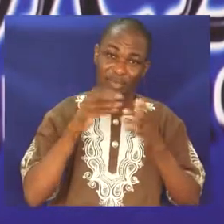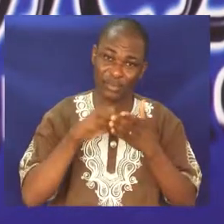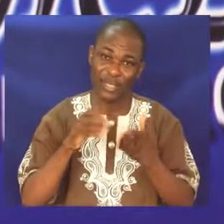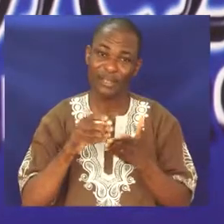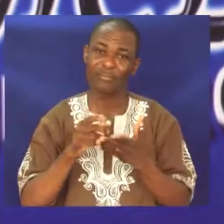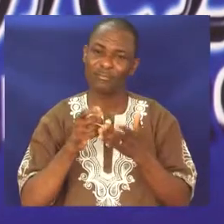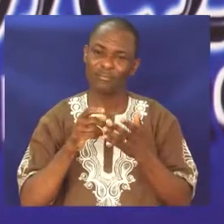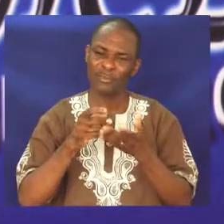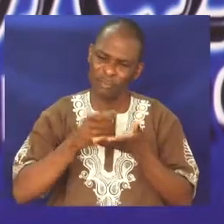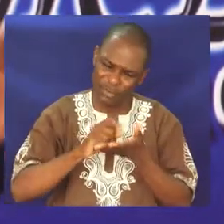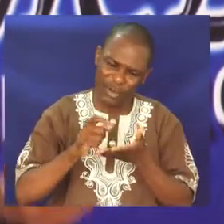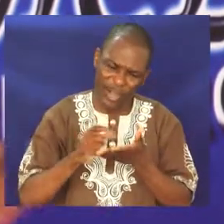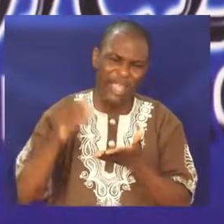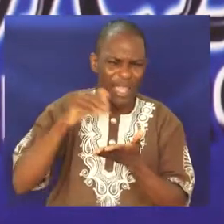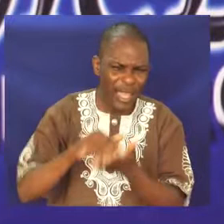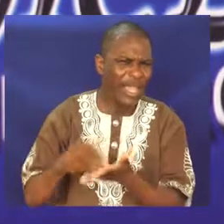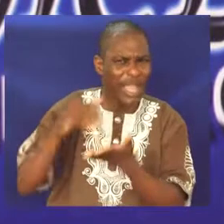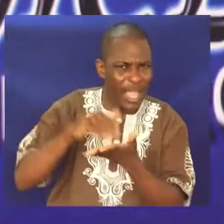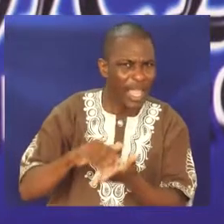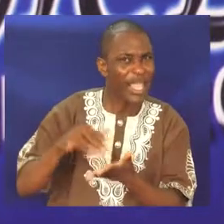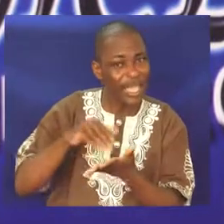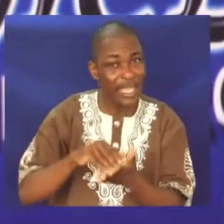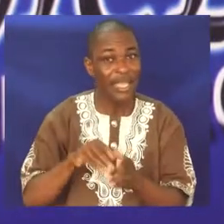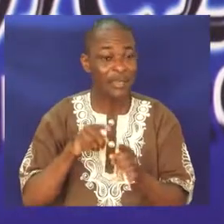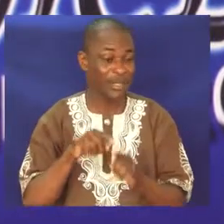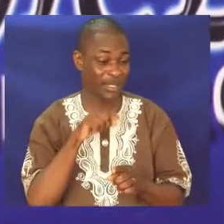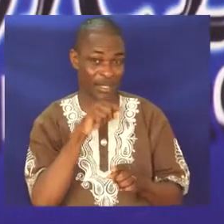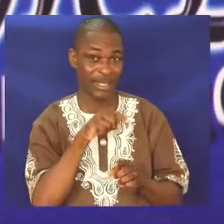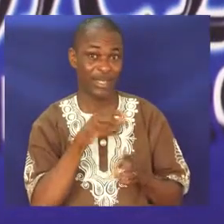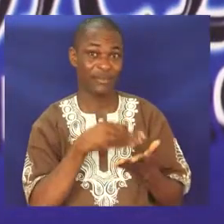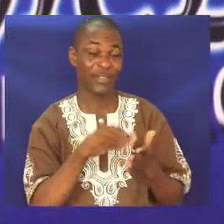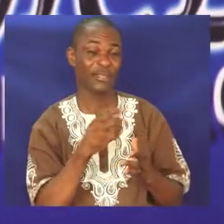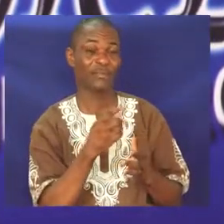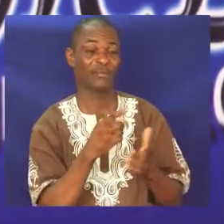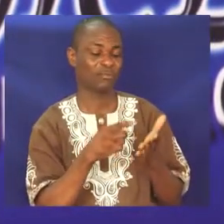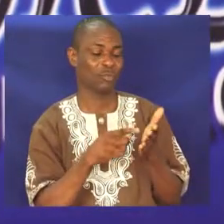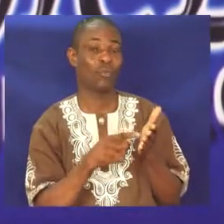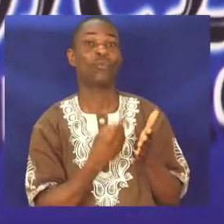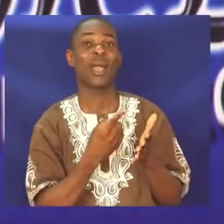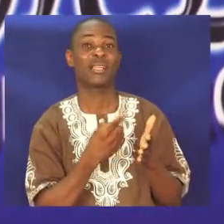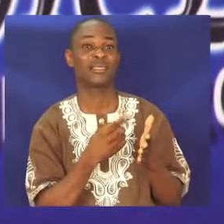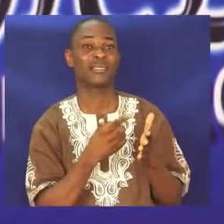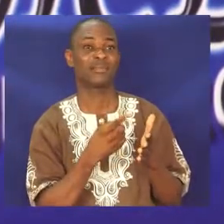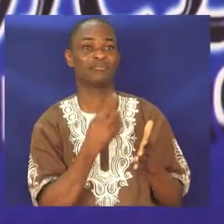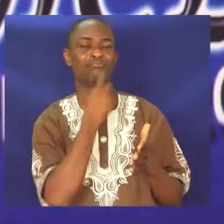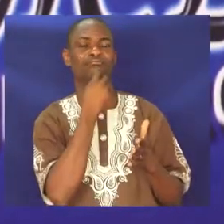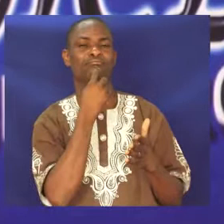ye no wo de ahwease aye na wo pe bibi asua eno ana na na kufu ado no wa anye sa